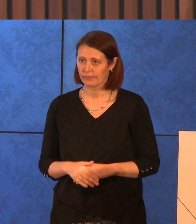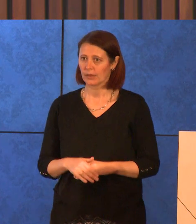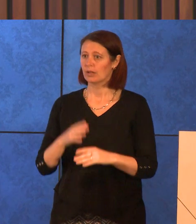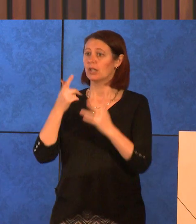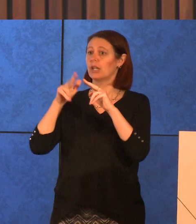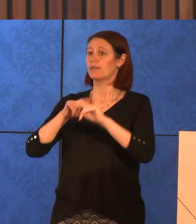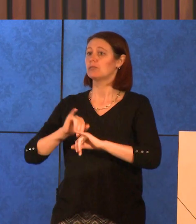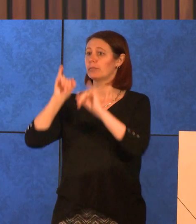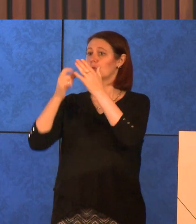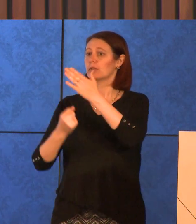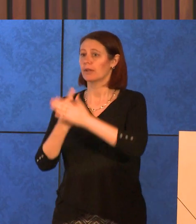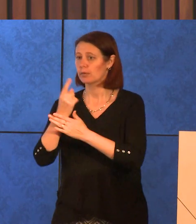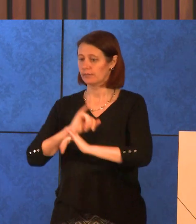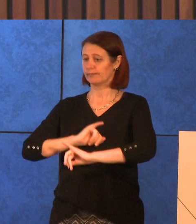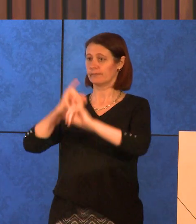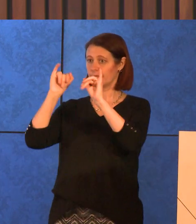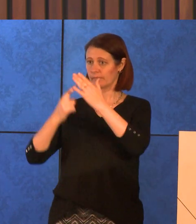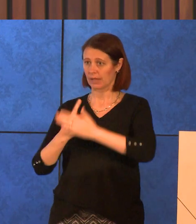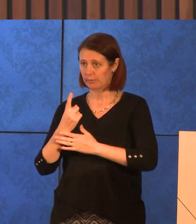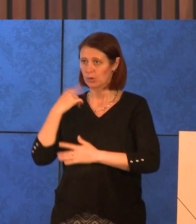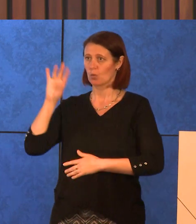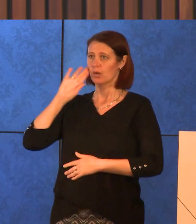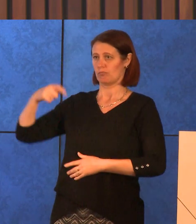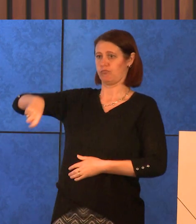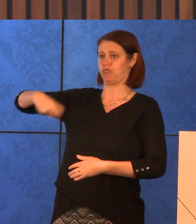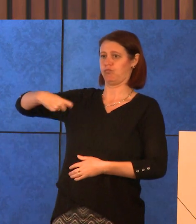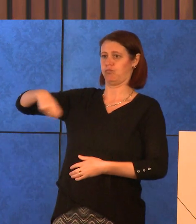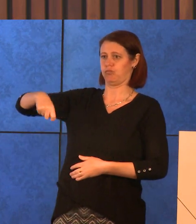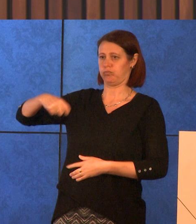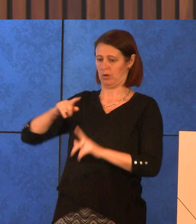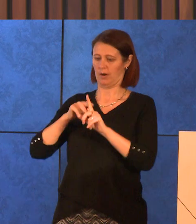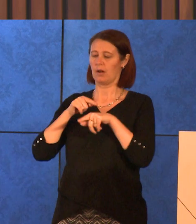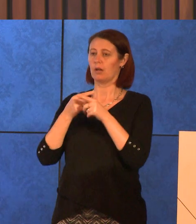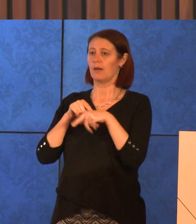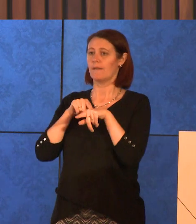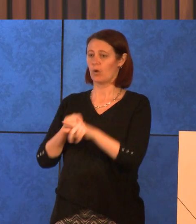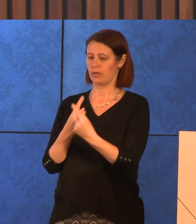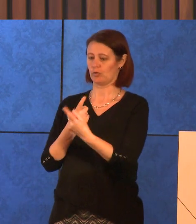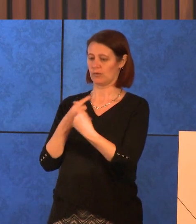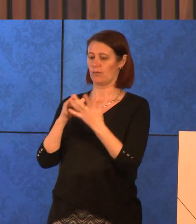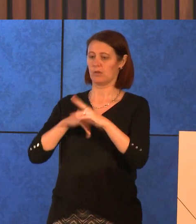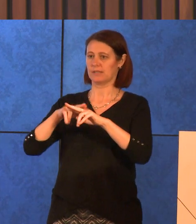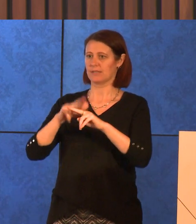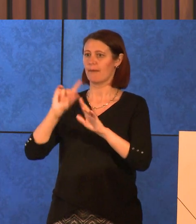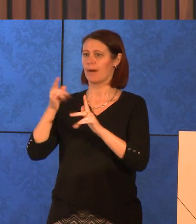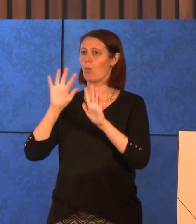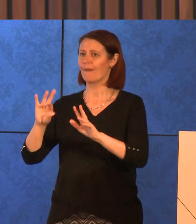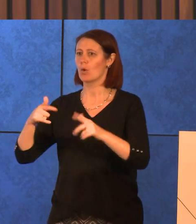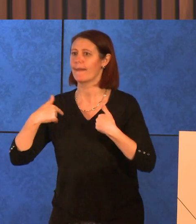the event of an emergency evacuation, you'll hear an alarm go off. Follow the instructions of the staff, but wait for